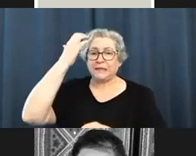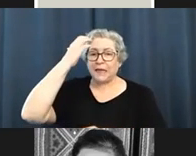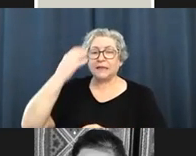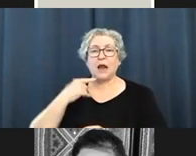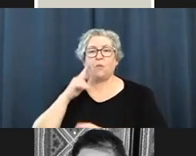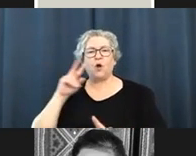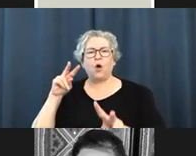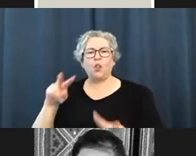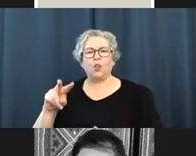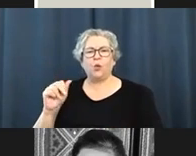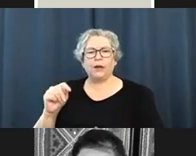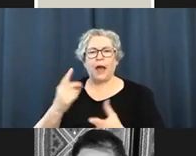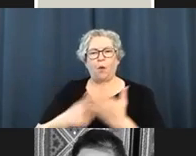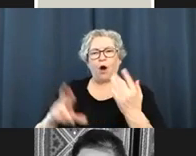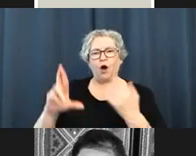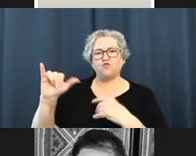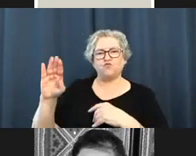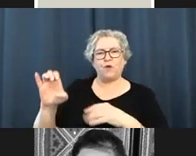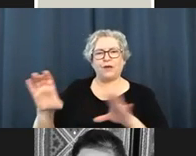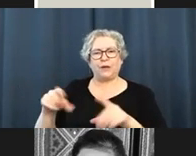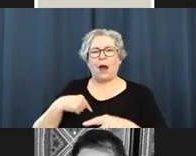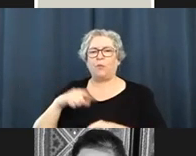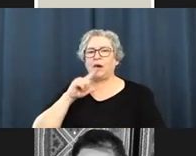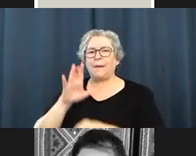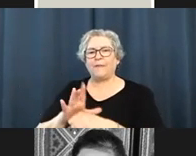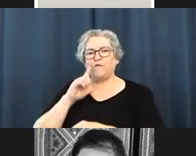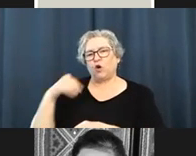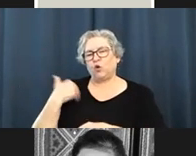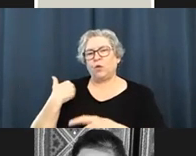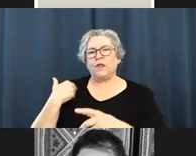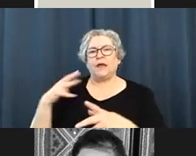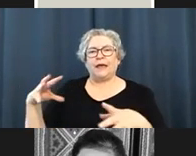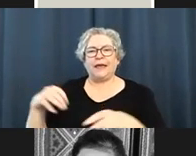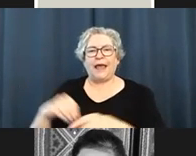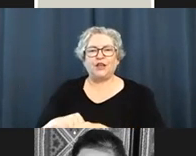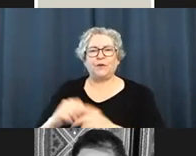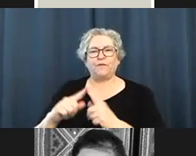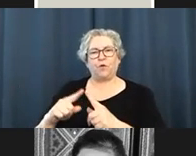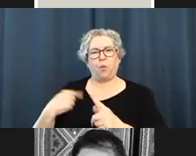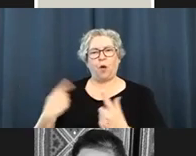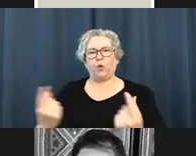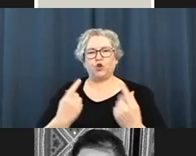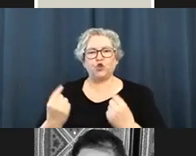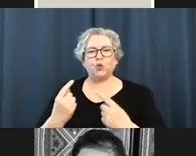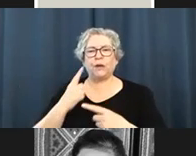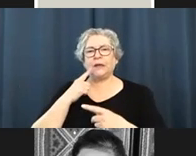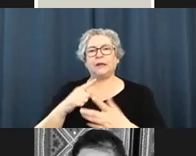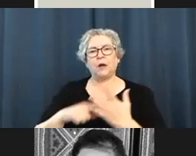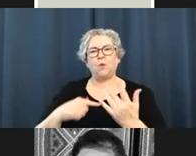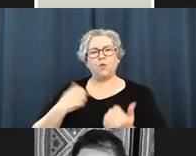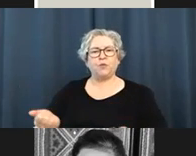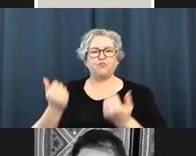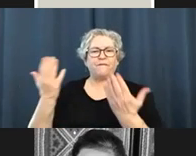what is RAISE doing in our commitment to youth engagement and the work that we do and the technical assistance that we